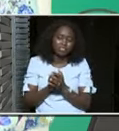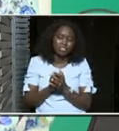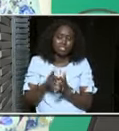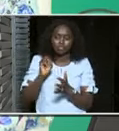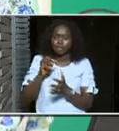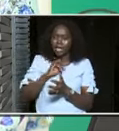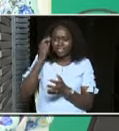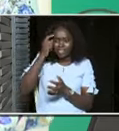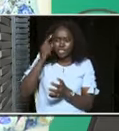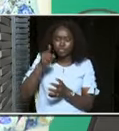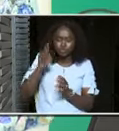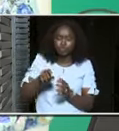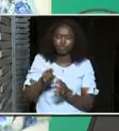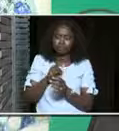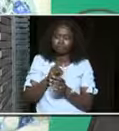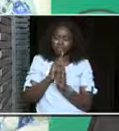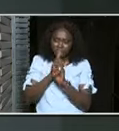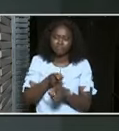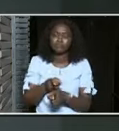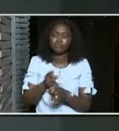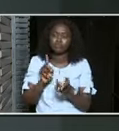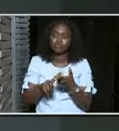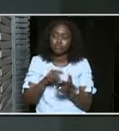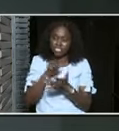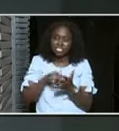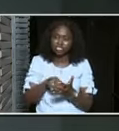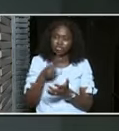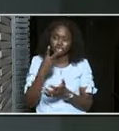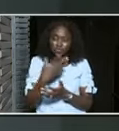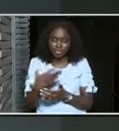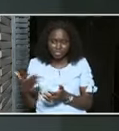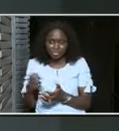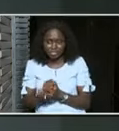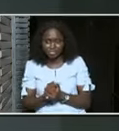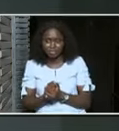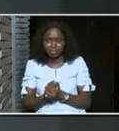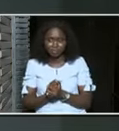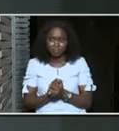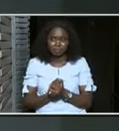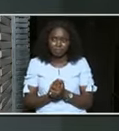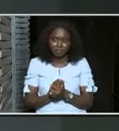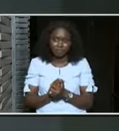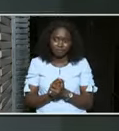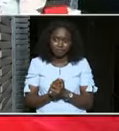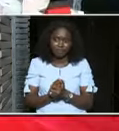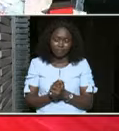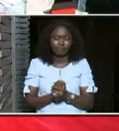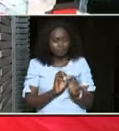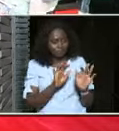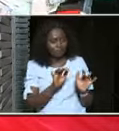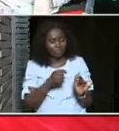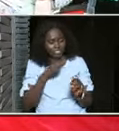think you should respond to these two things, and then we can. Well, carry I thought I would finish with her question. Okay, sorry. But it's just that they are related. Yes, no